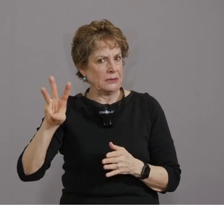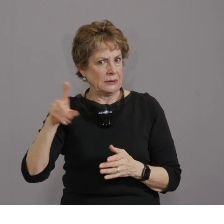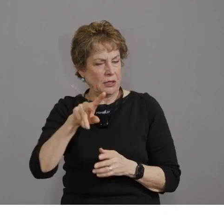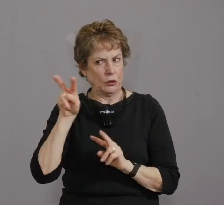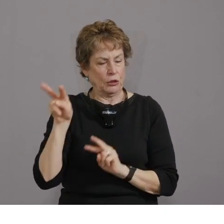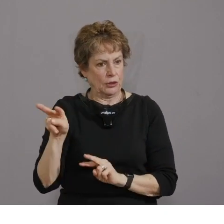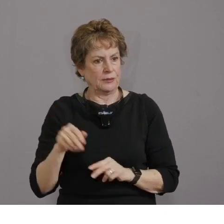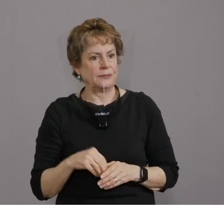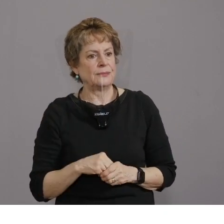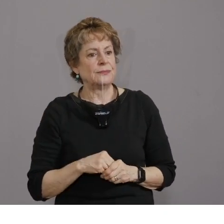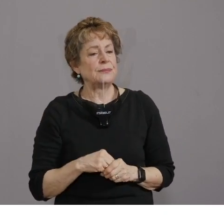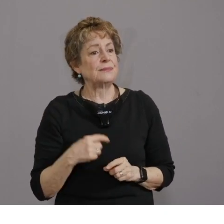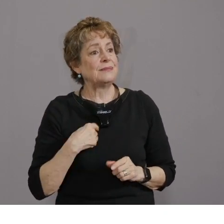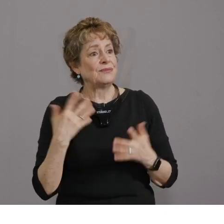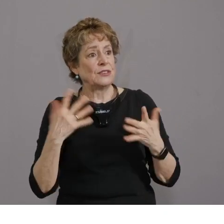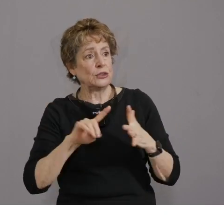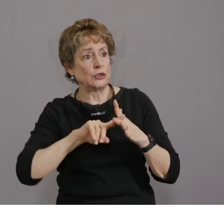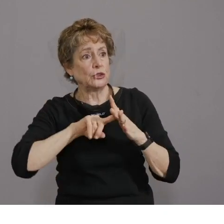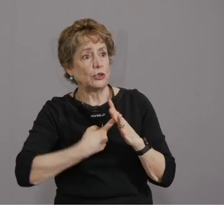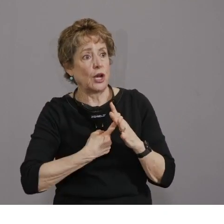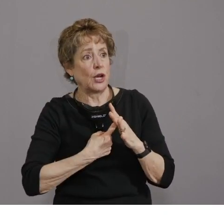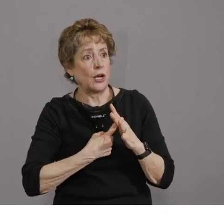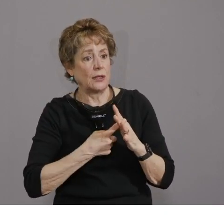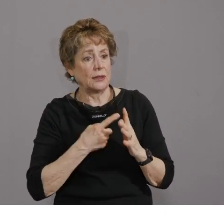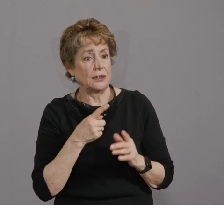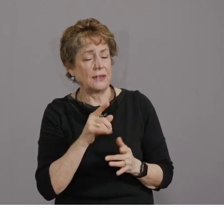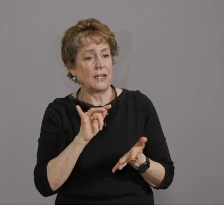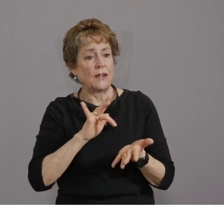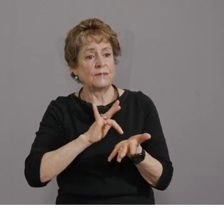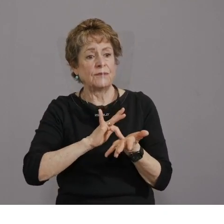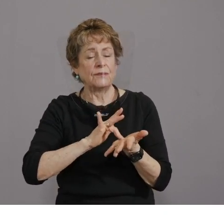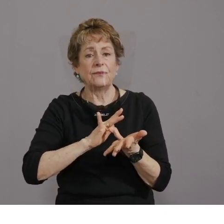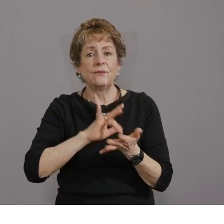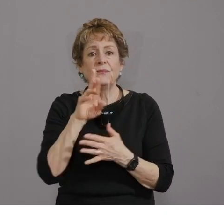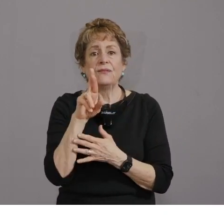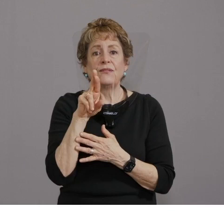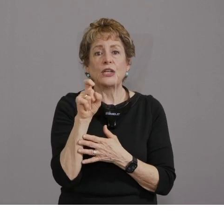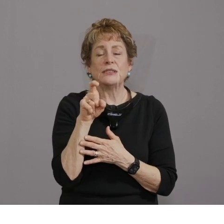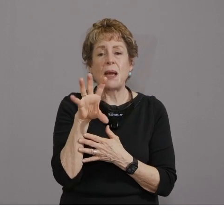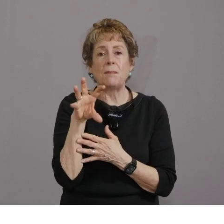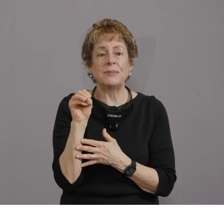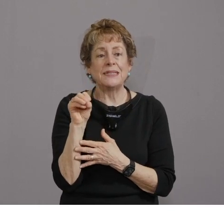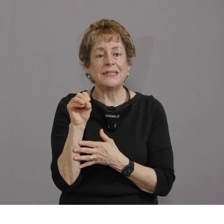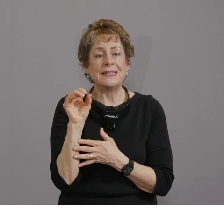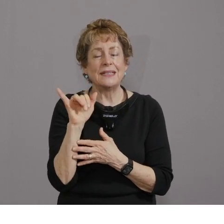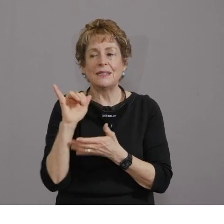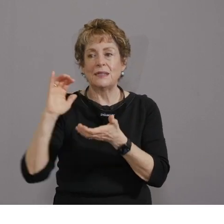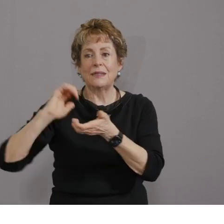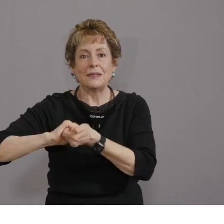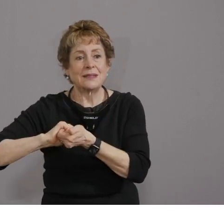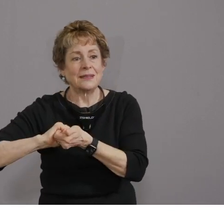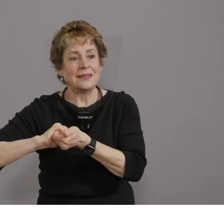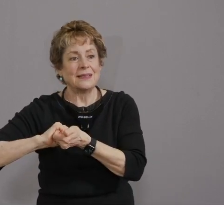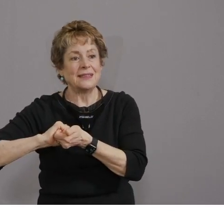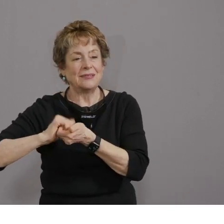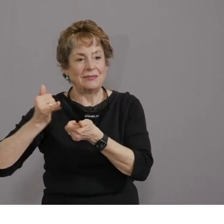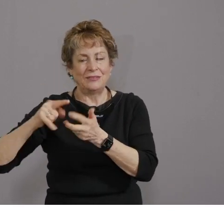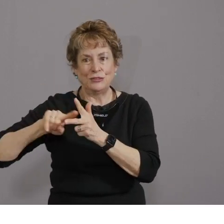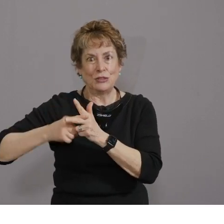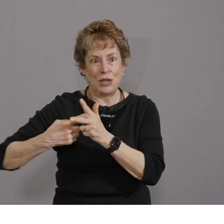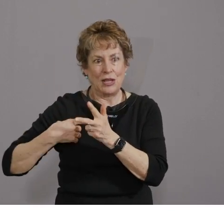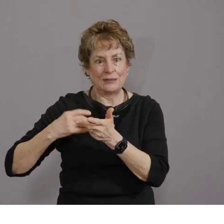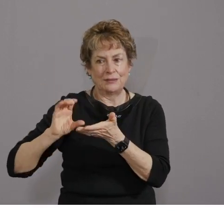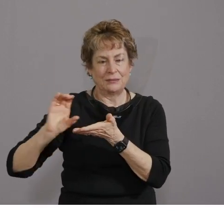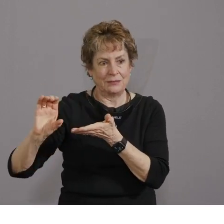CDC pharmacy partnership, which began the week of December 27th. So we initially prioritized